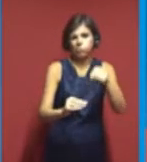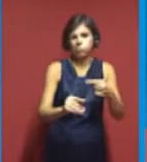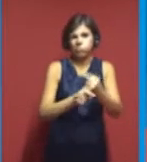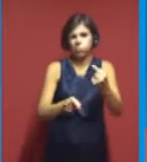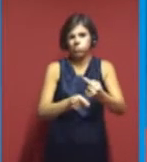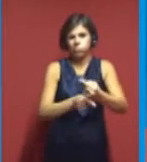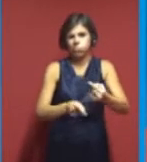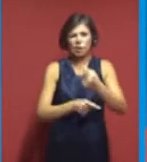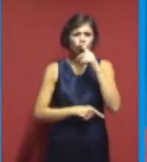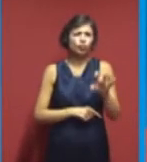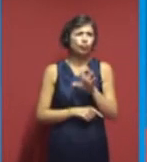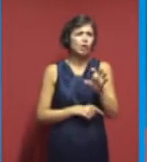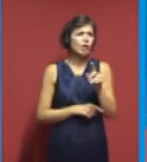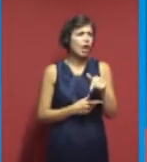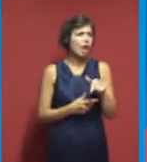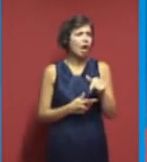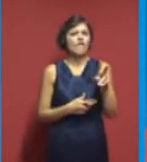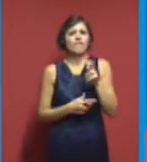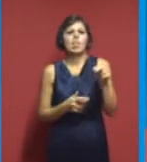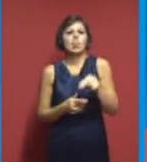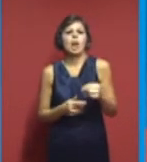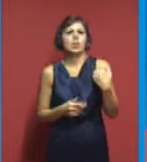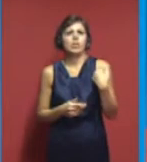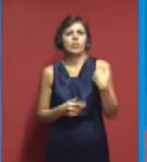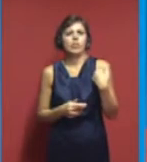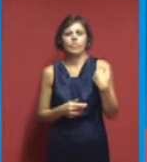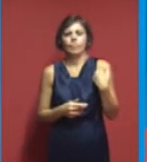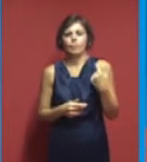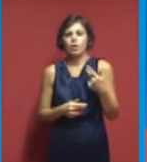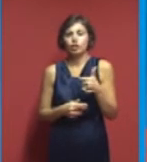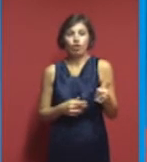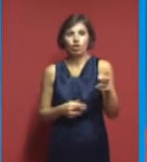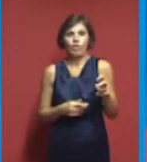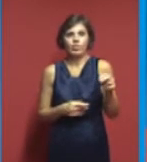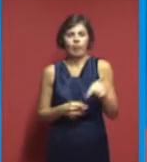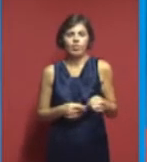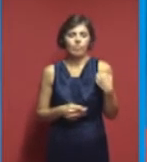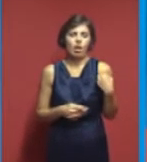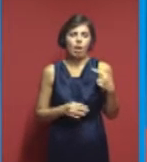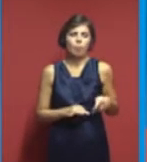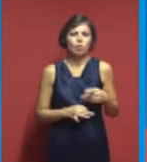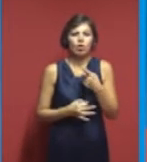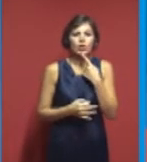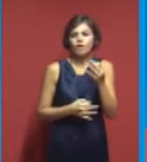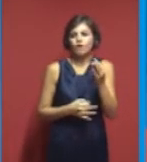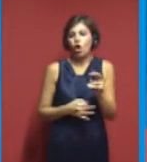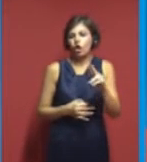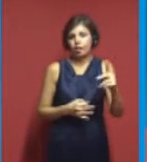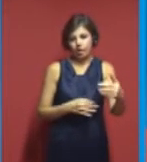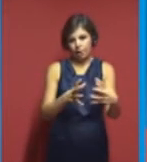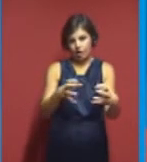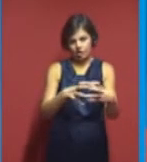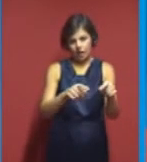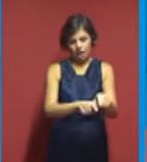that. So that, in a way, is associated with the discovery of a new source of energy, but also a